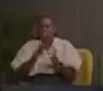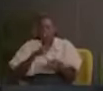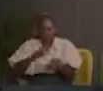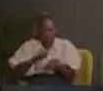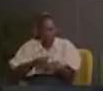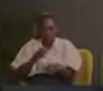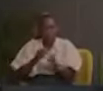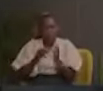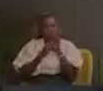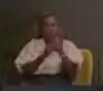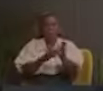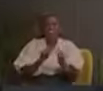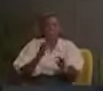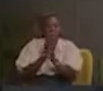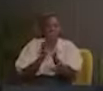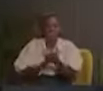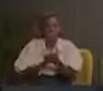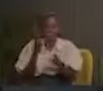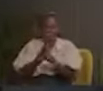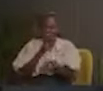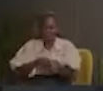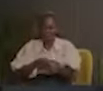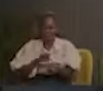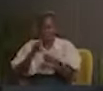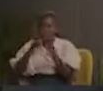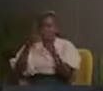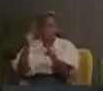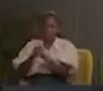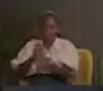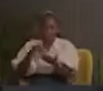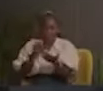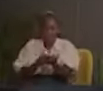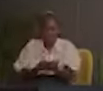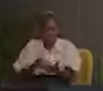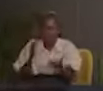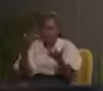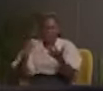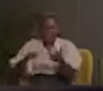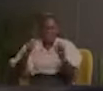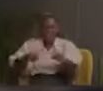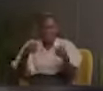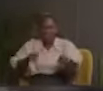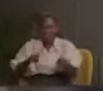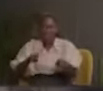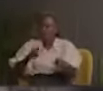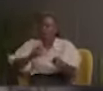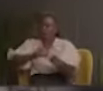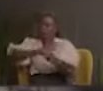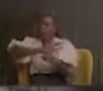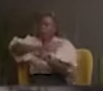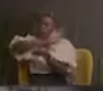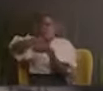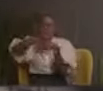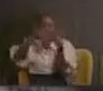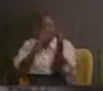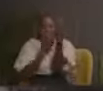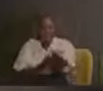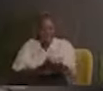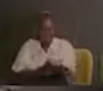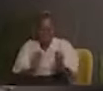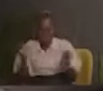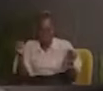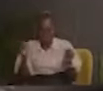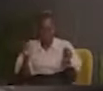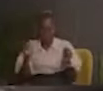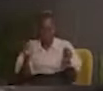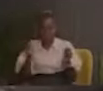faith that takes time. The arrival of the promise sometimes can happen overnight. So Joseph patiently endured. Watch this